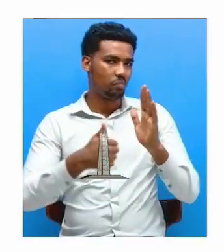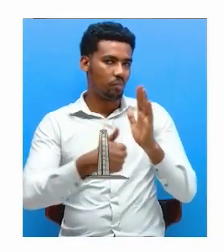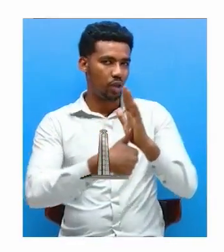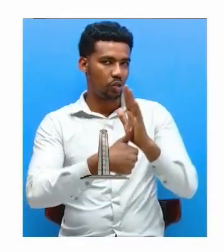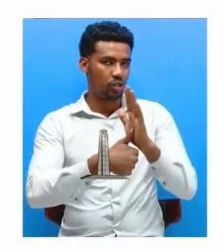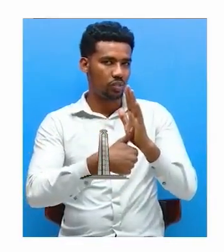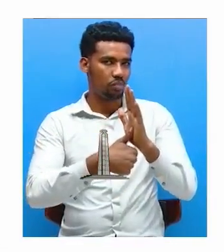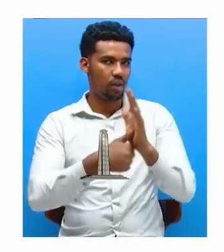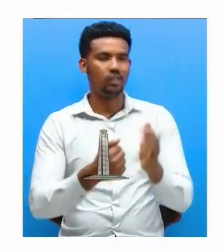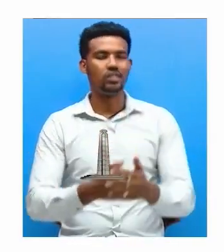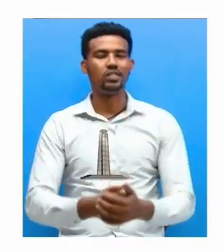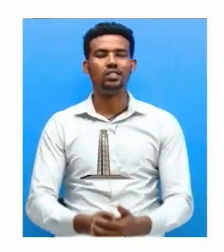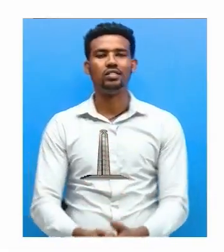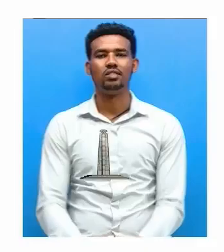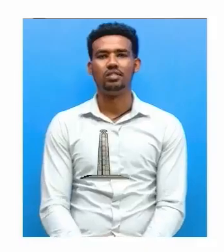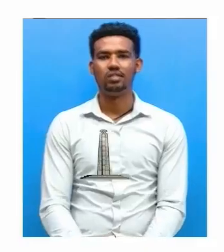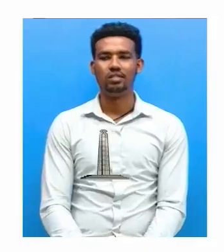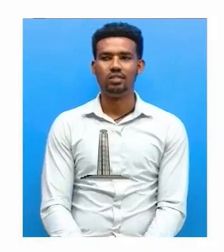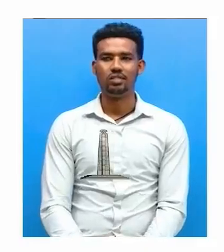and